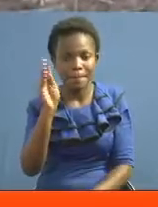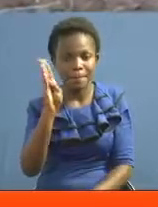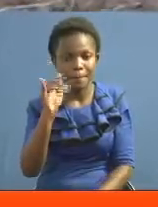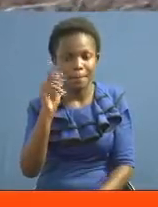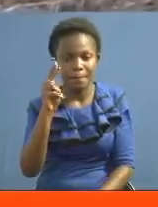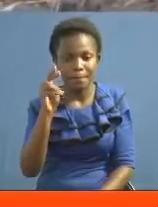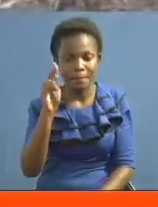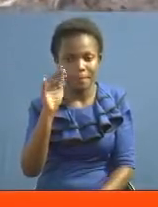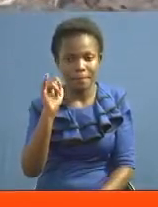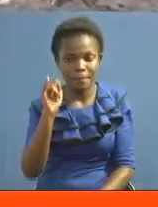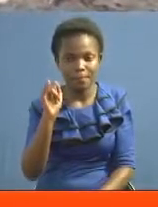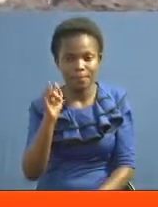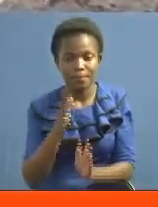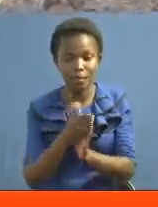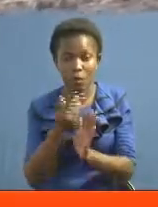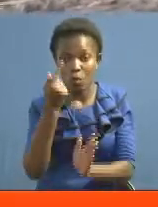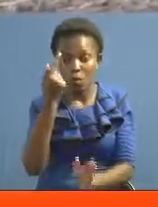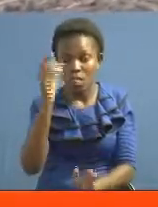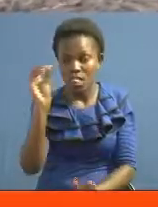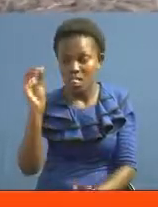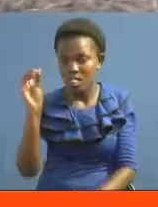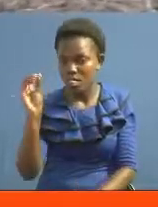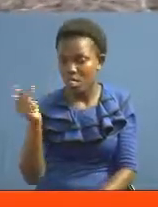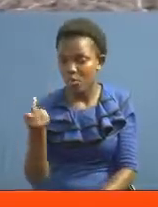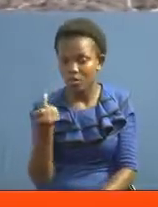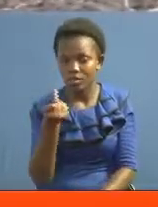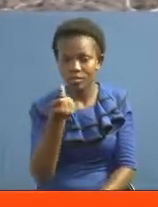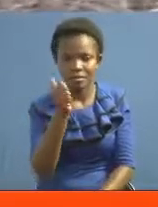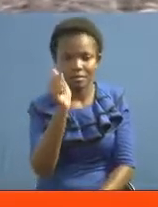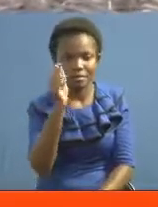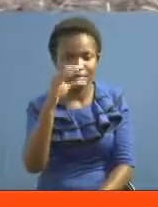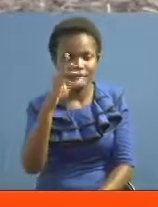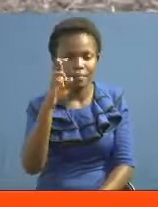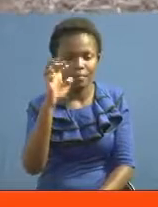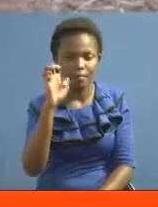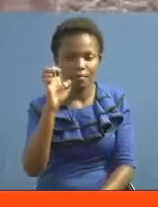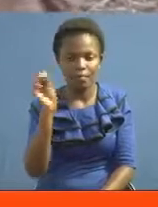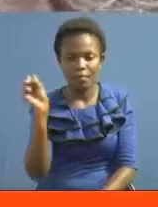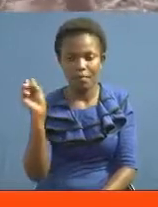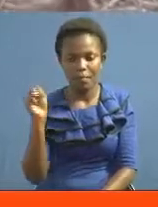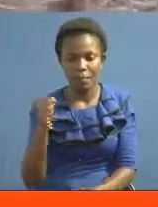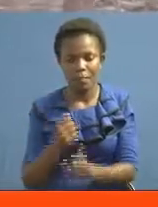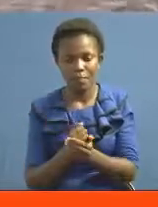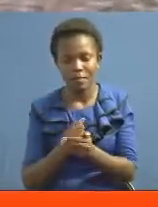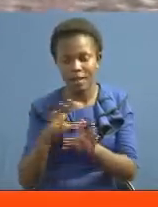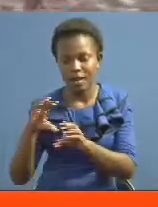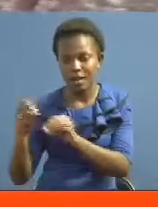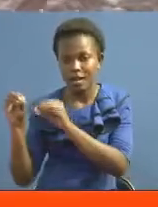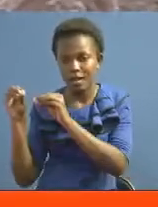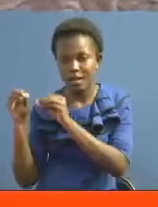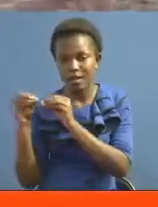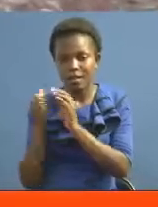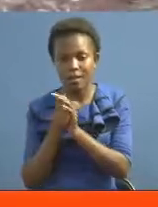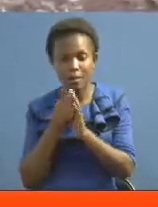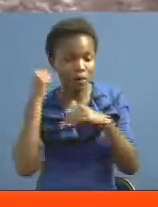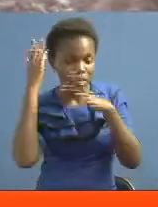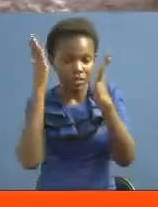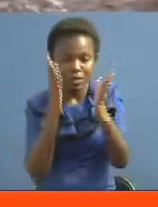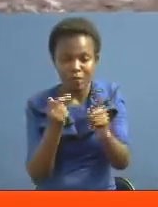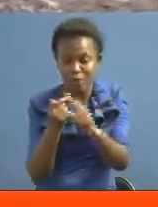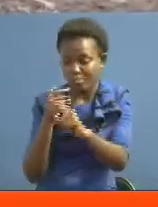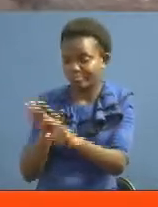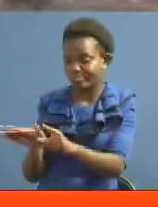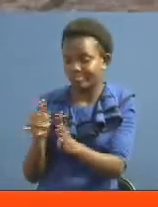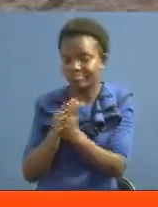a 1,000-acre farm which they claim ownership to and that they allege had been robbed by an influential politician from the